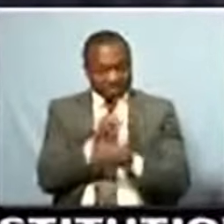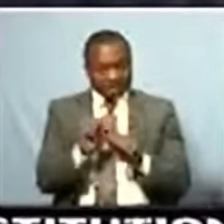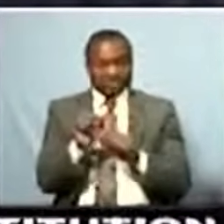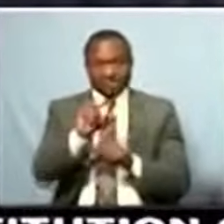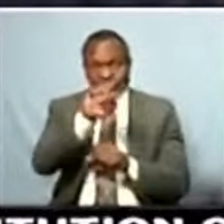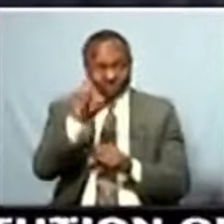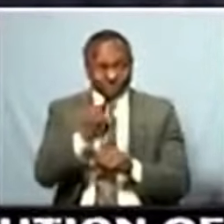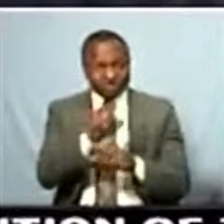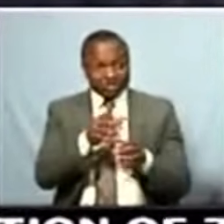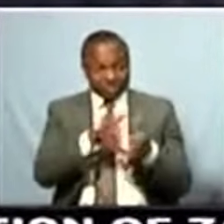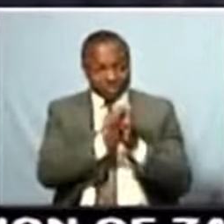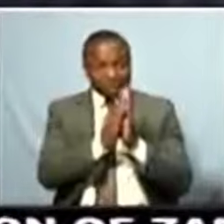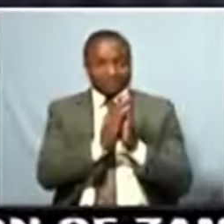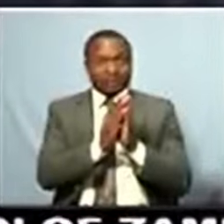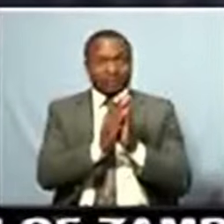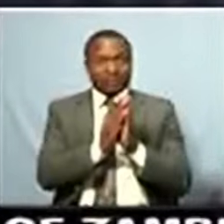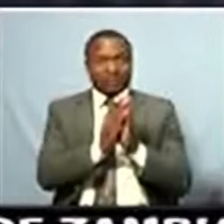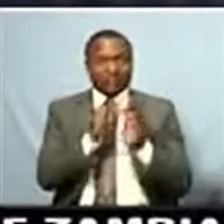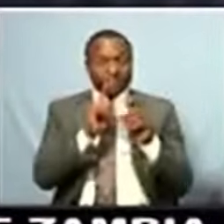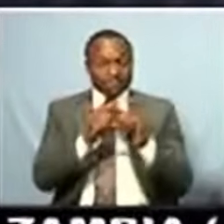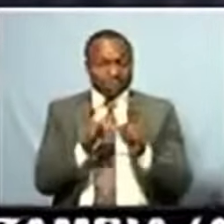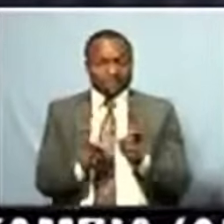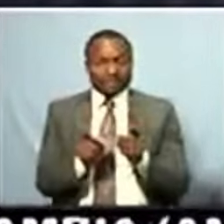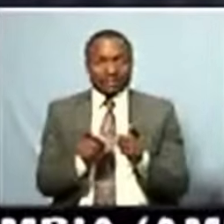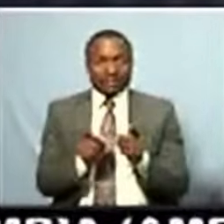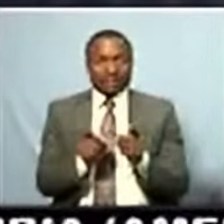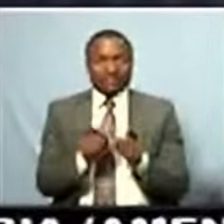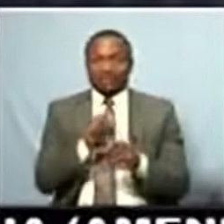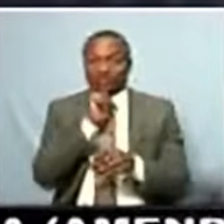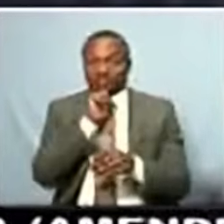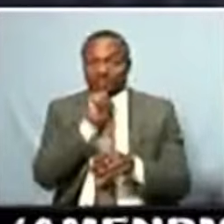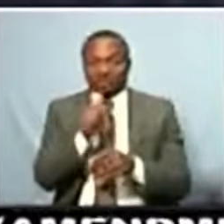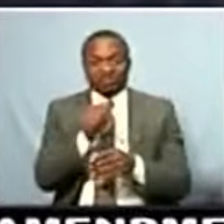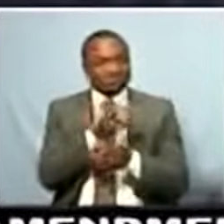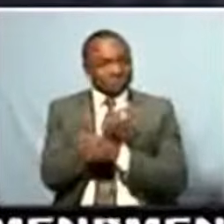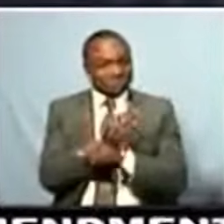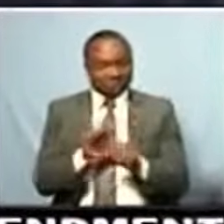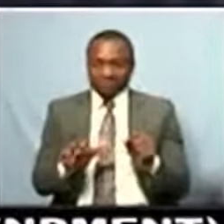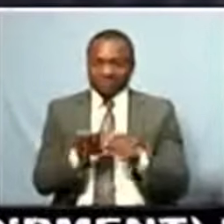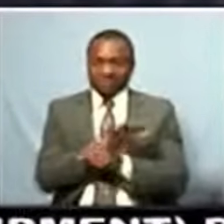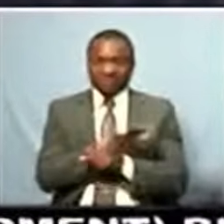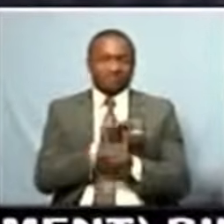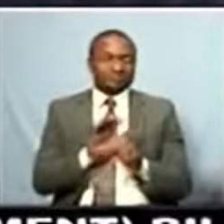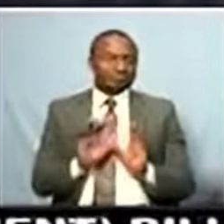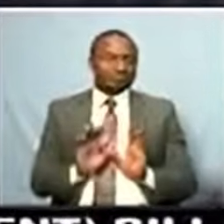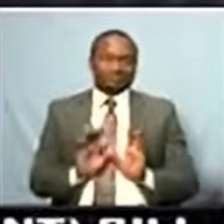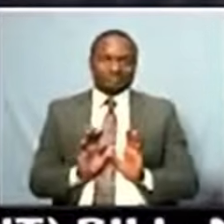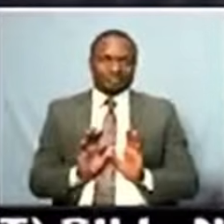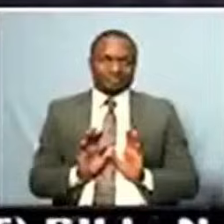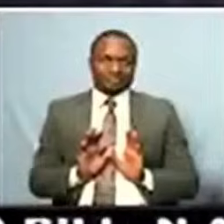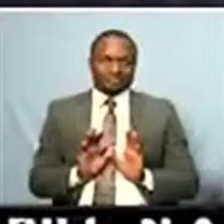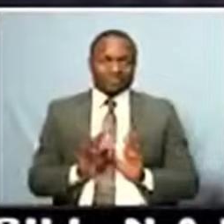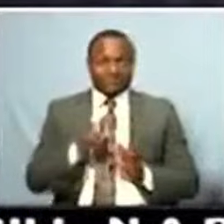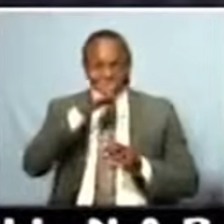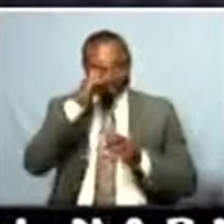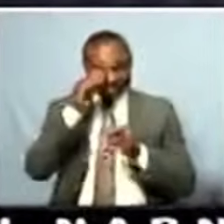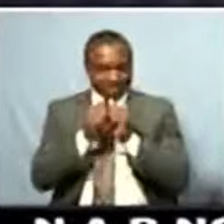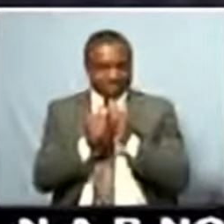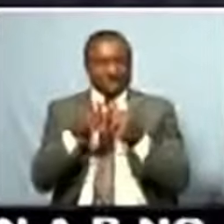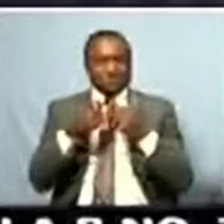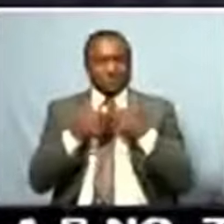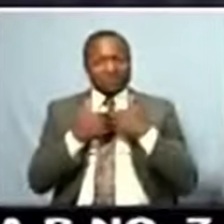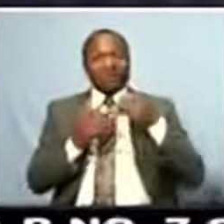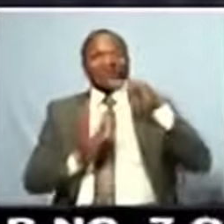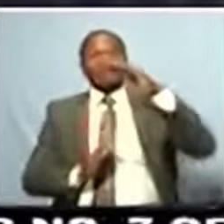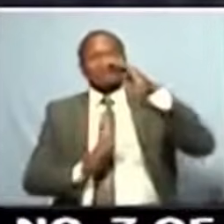question that you have asked. But it may not be resolved fully. Yeah, it's because we have a